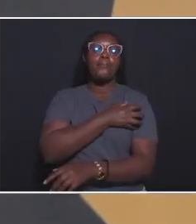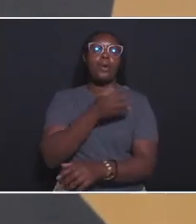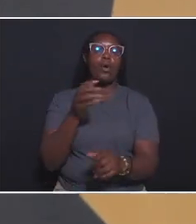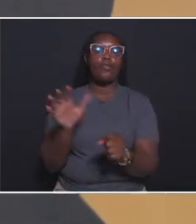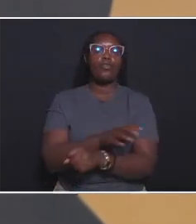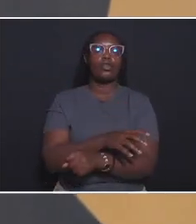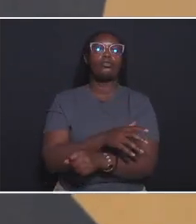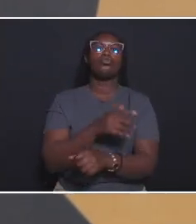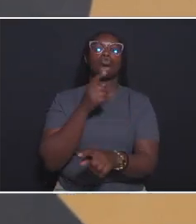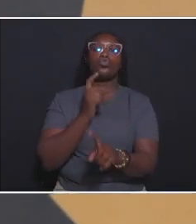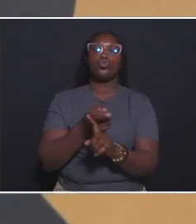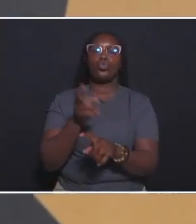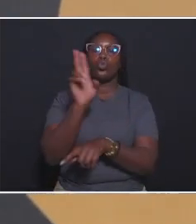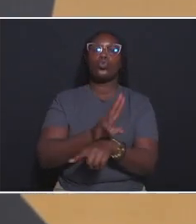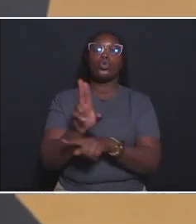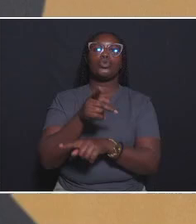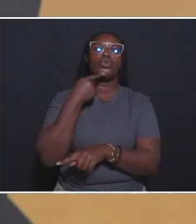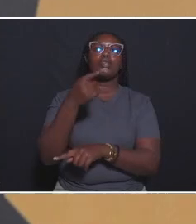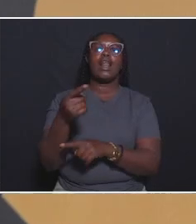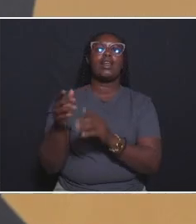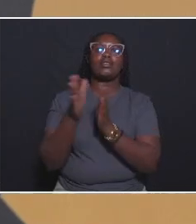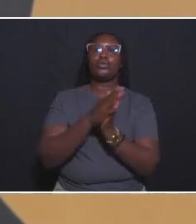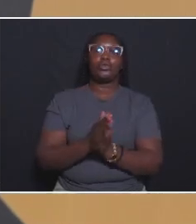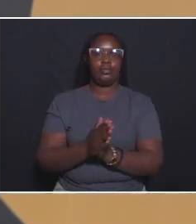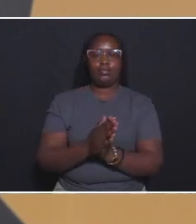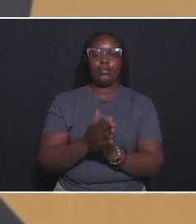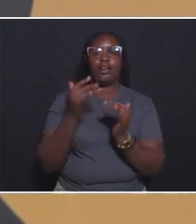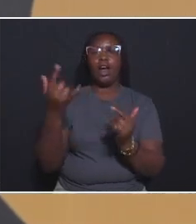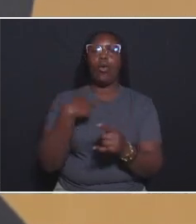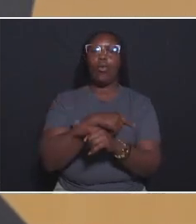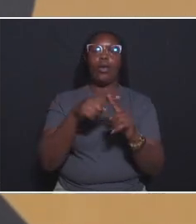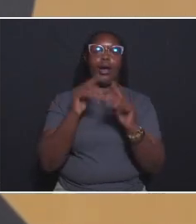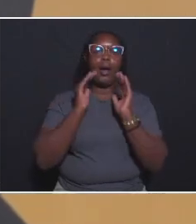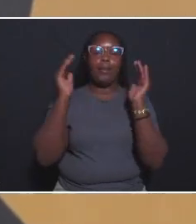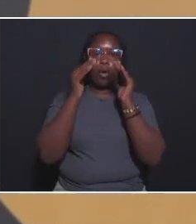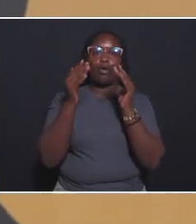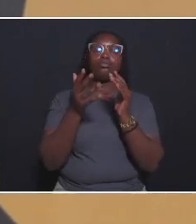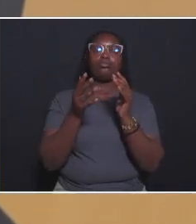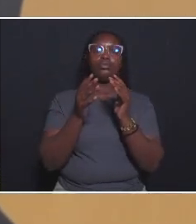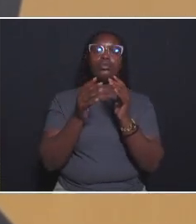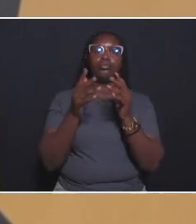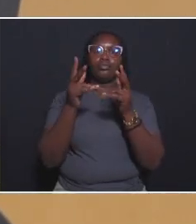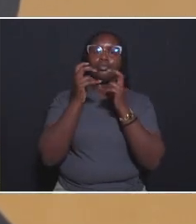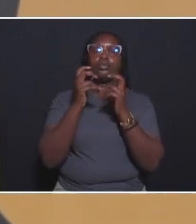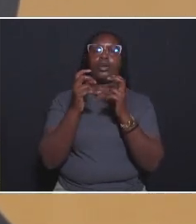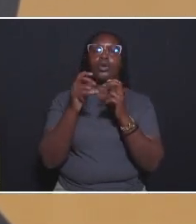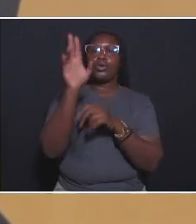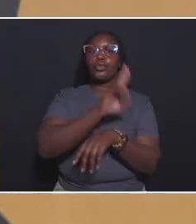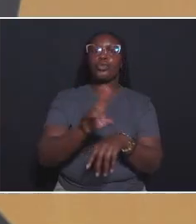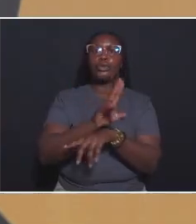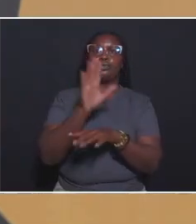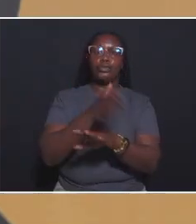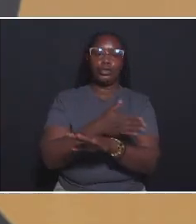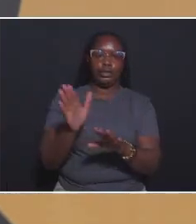narrative. And if we understand its power, we would pay more attention to it. So, music, this is just using music.